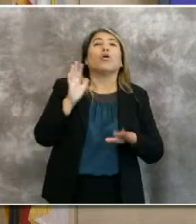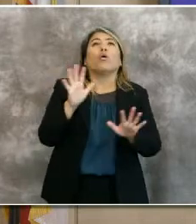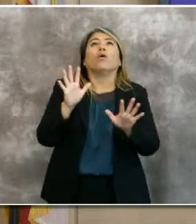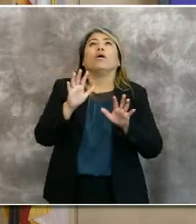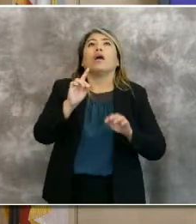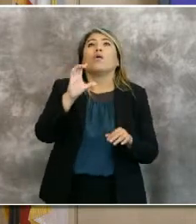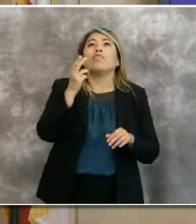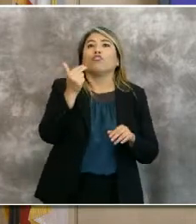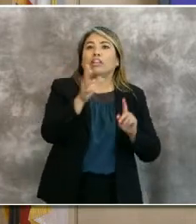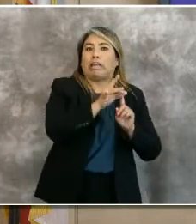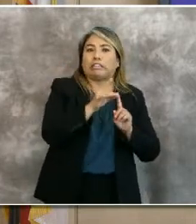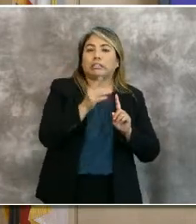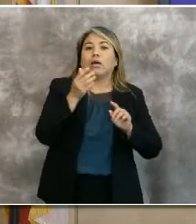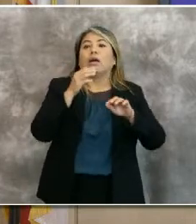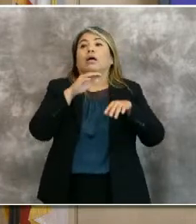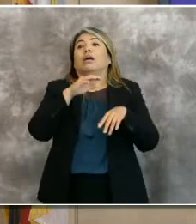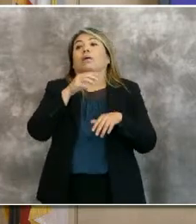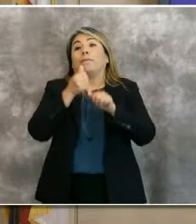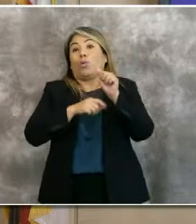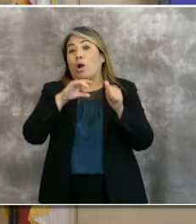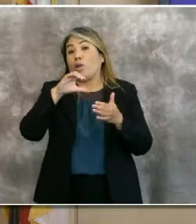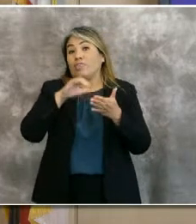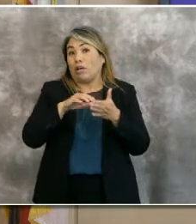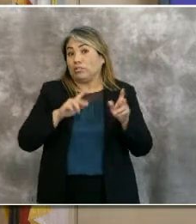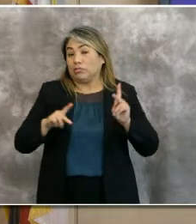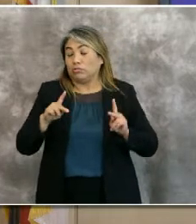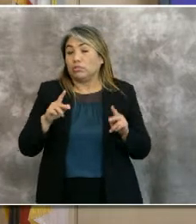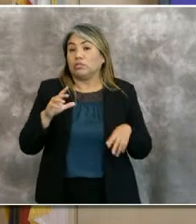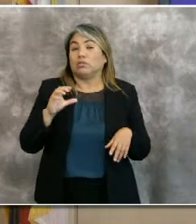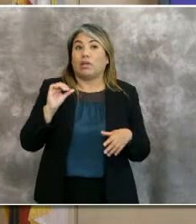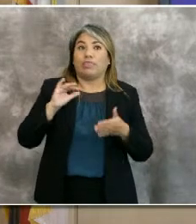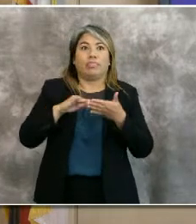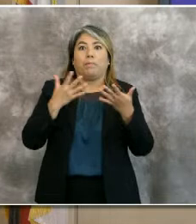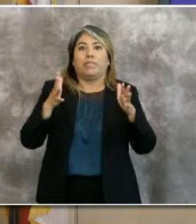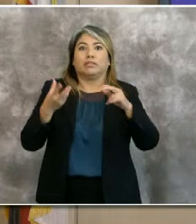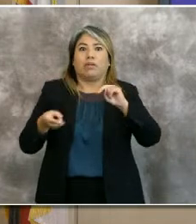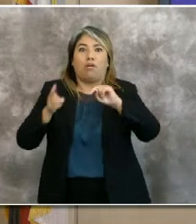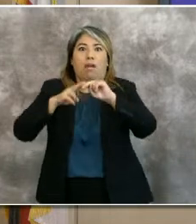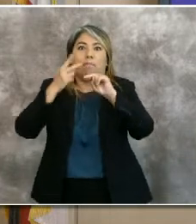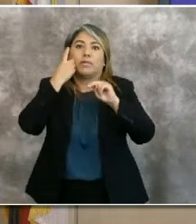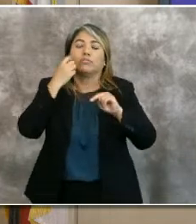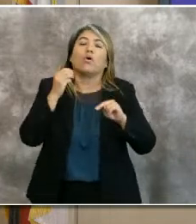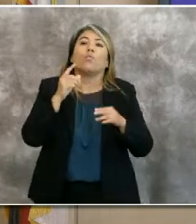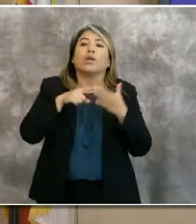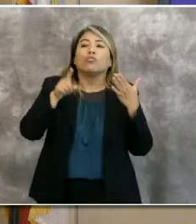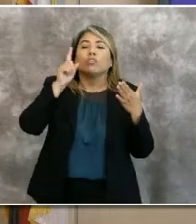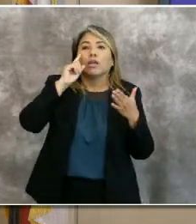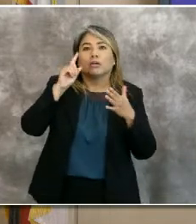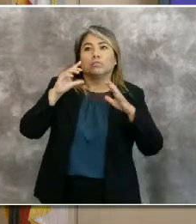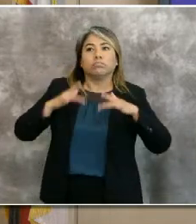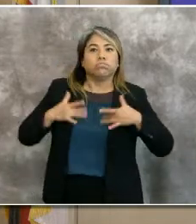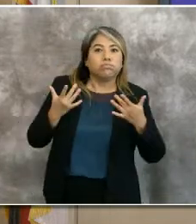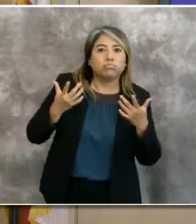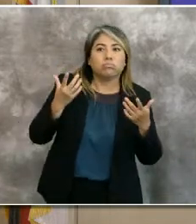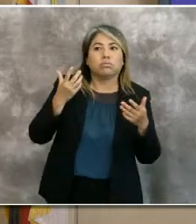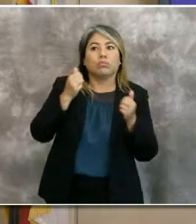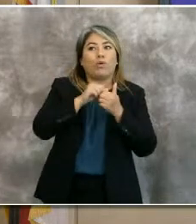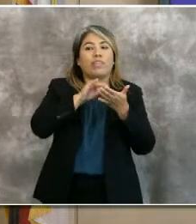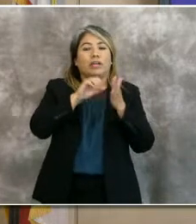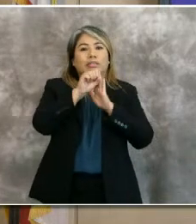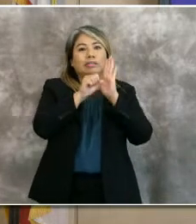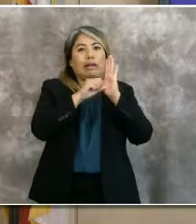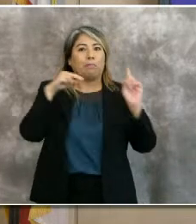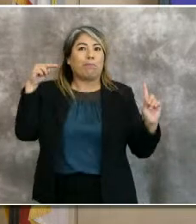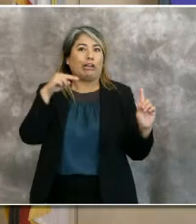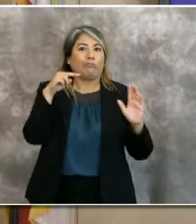me, 113 cases per 100,000 residents, and that's only gone up. So what sort of lies ahead for us here in terms of that state monitoring list?